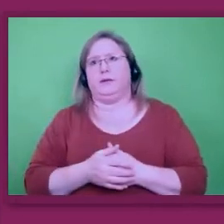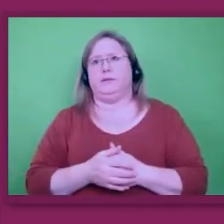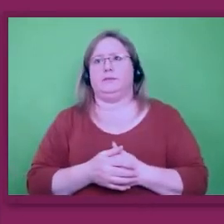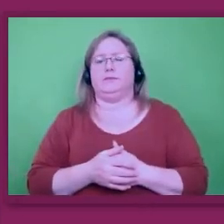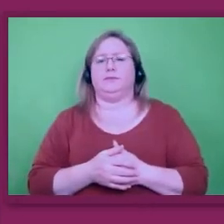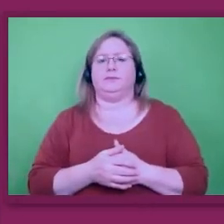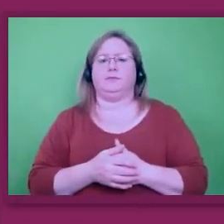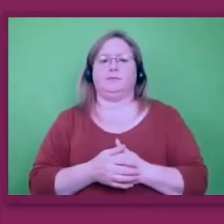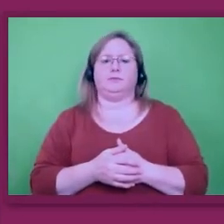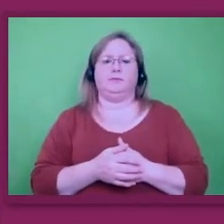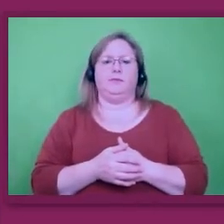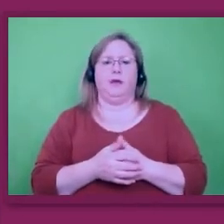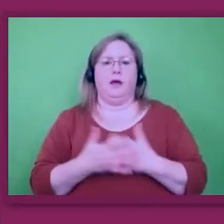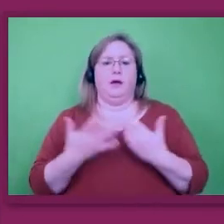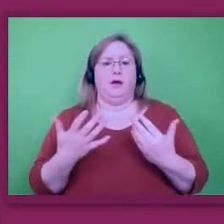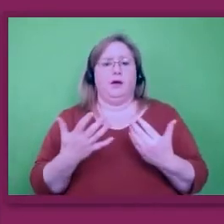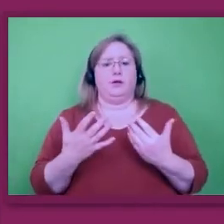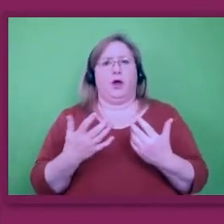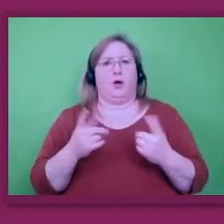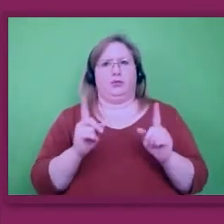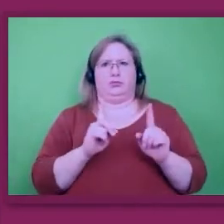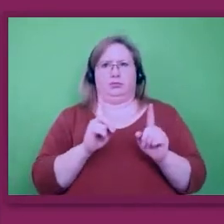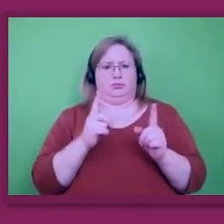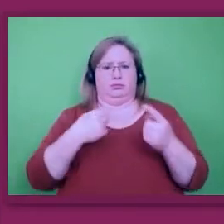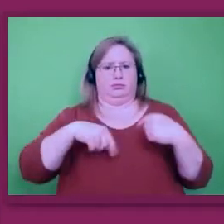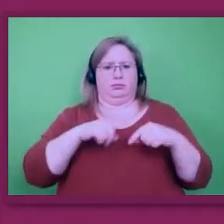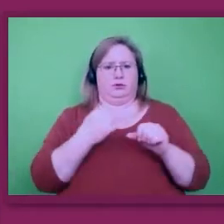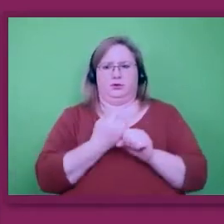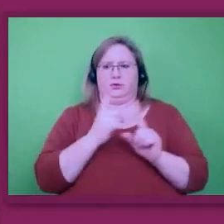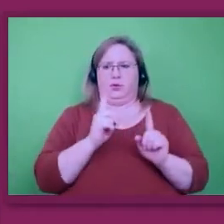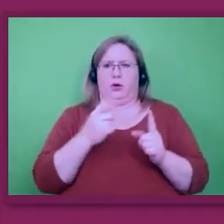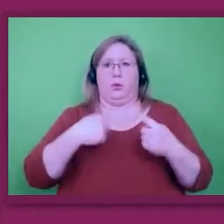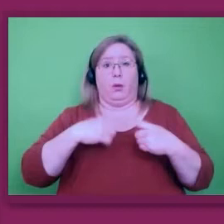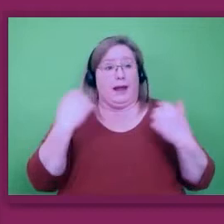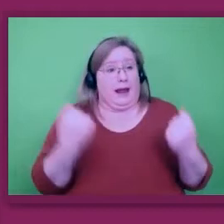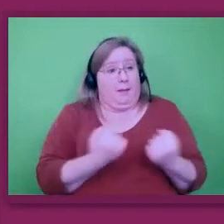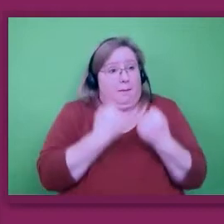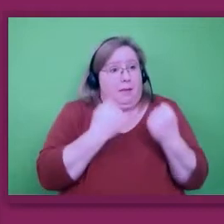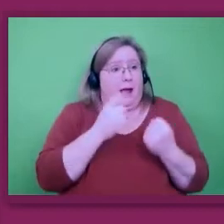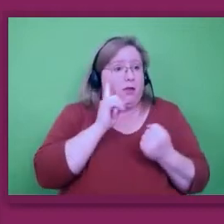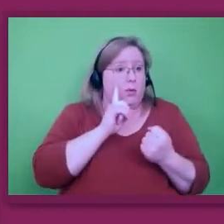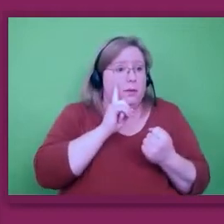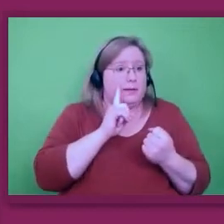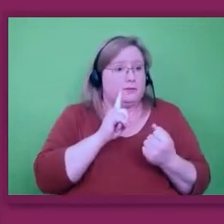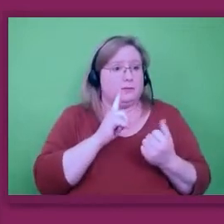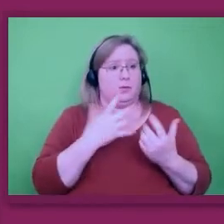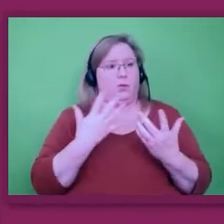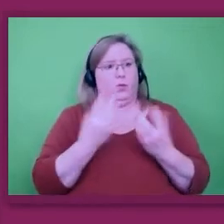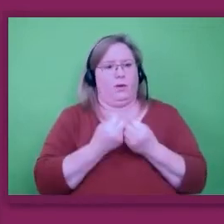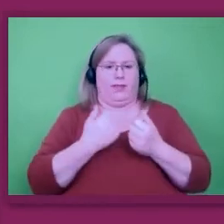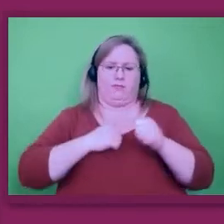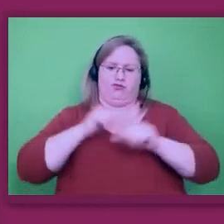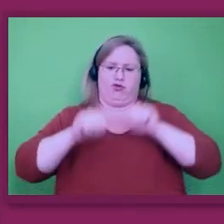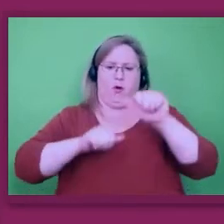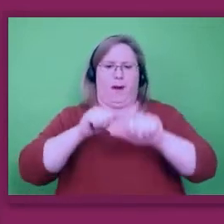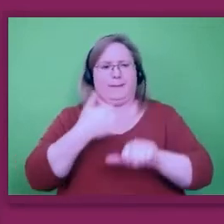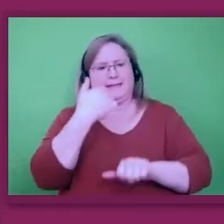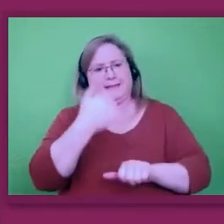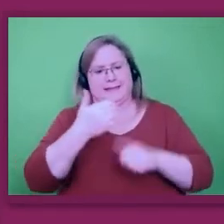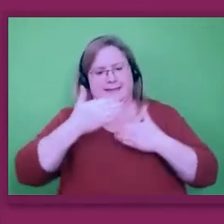So what do? We empower our mothers with our 6 steps, which I'll go into in a little bit of detail in the next